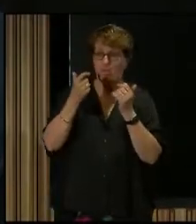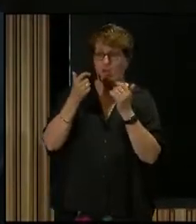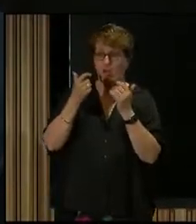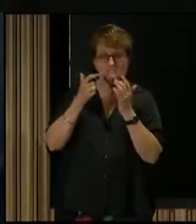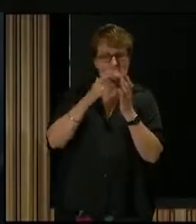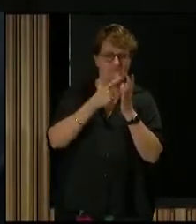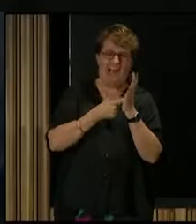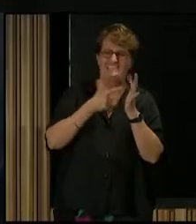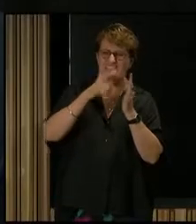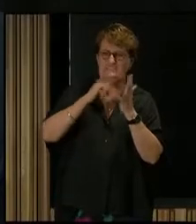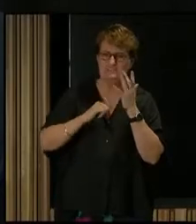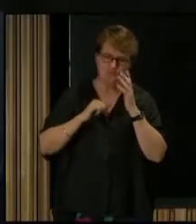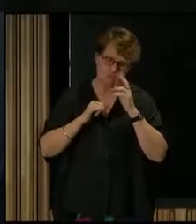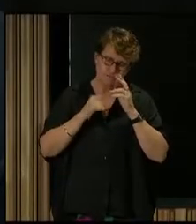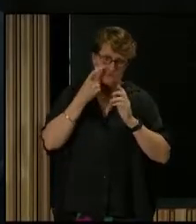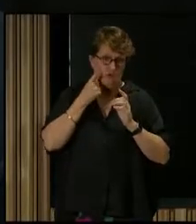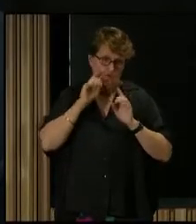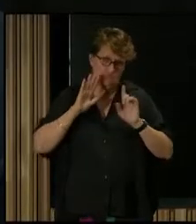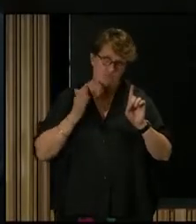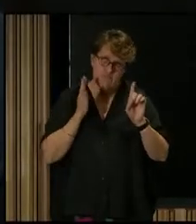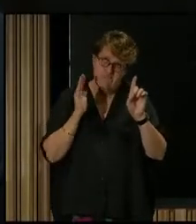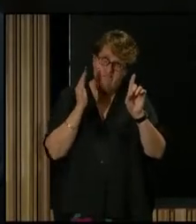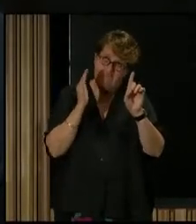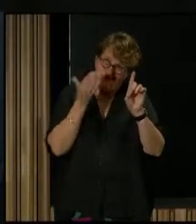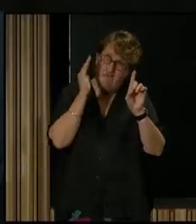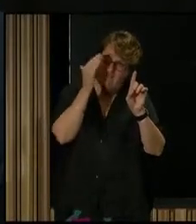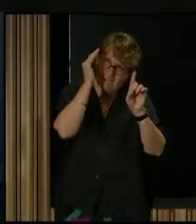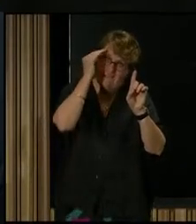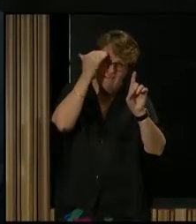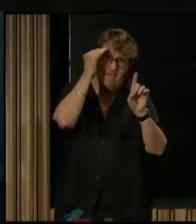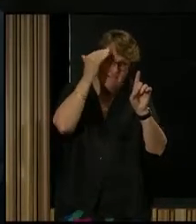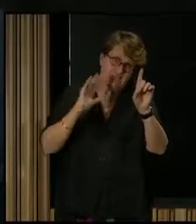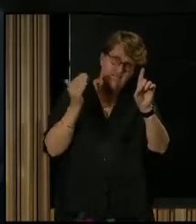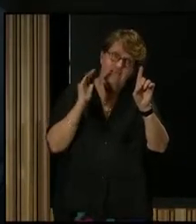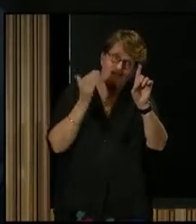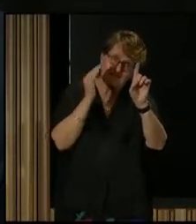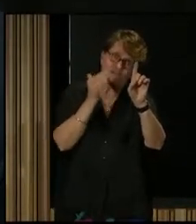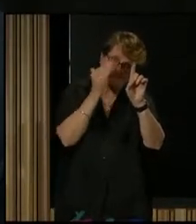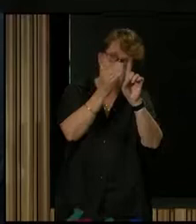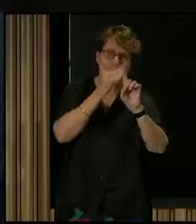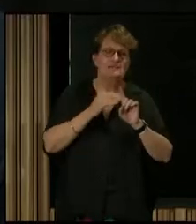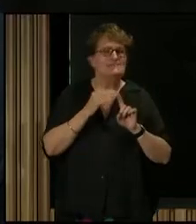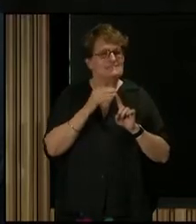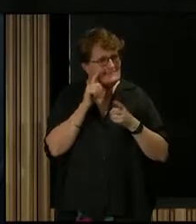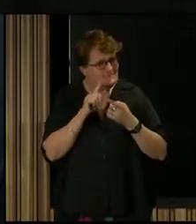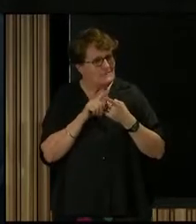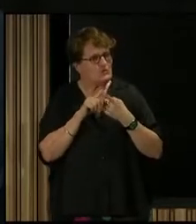that pile to have that success, I think there is still like a little bit of a quality